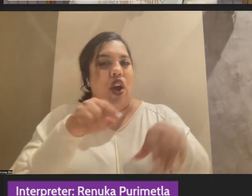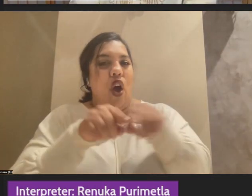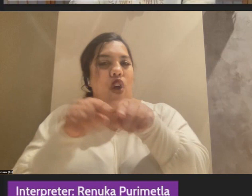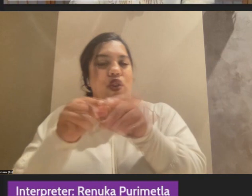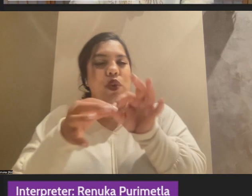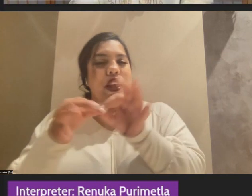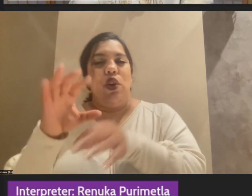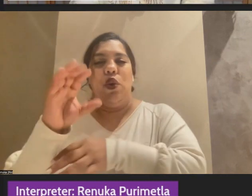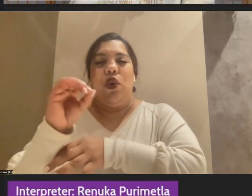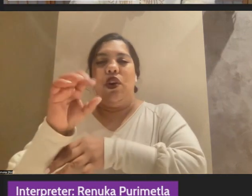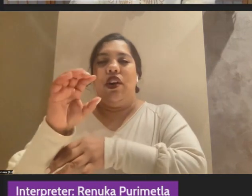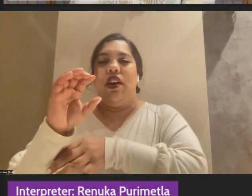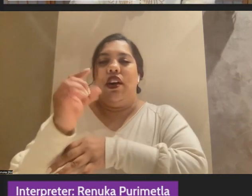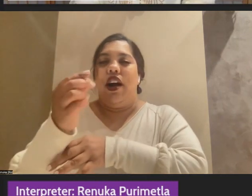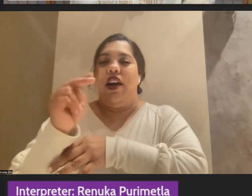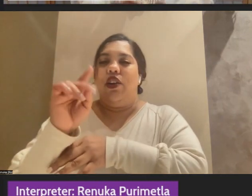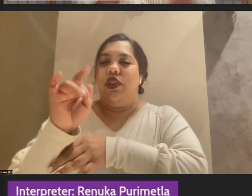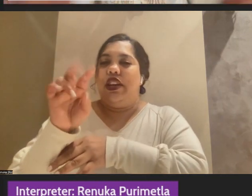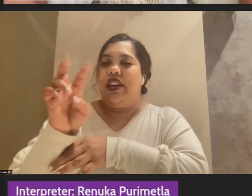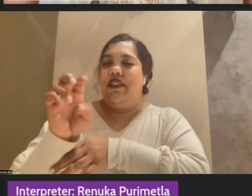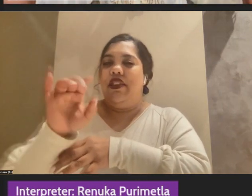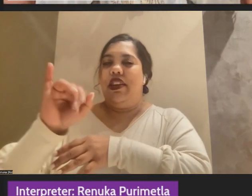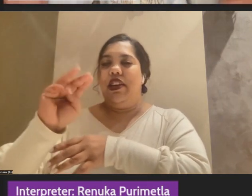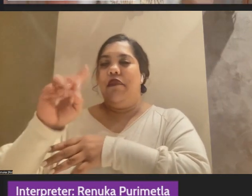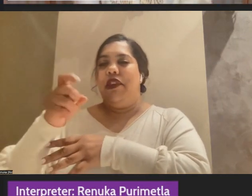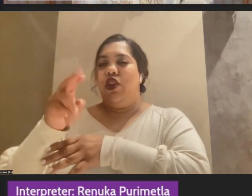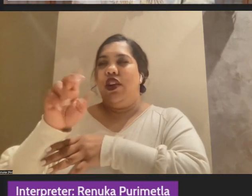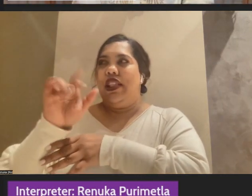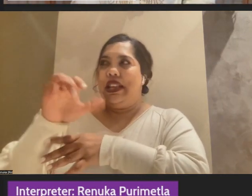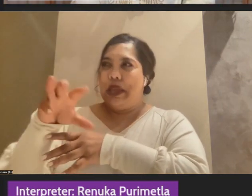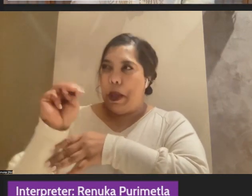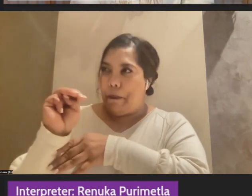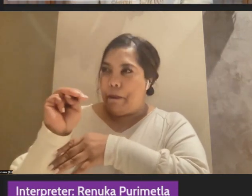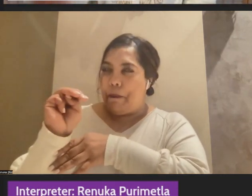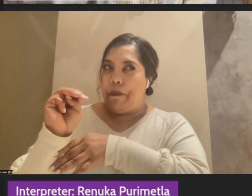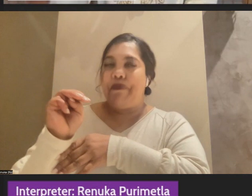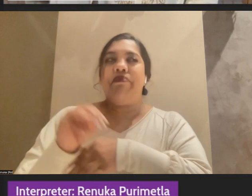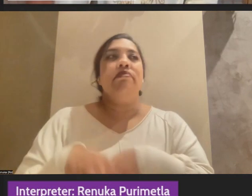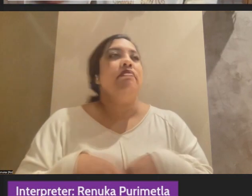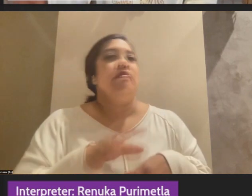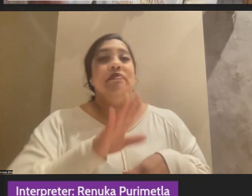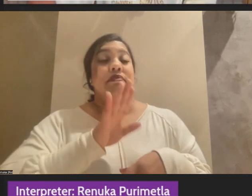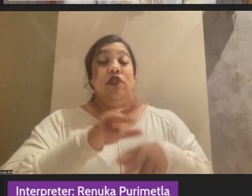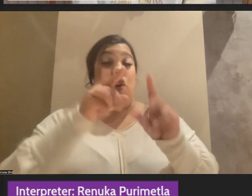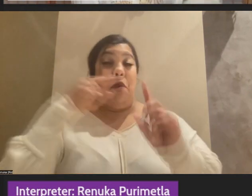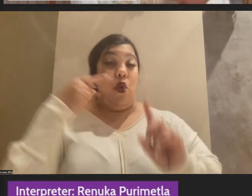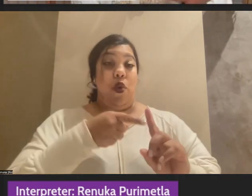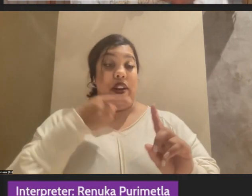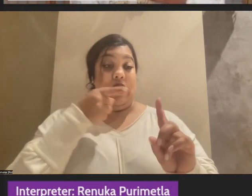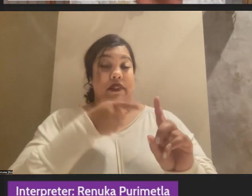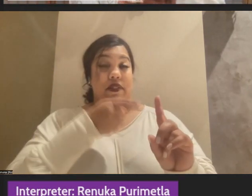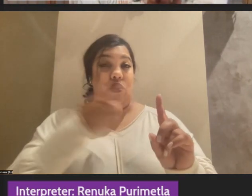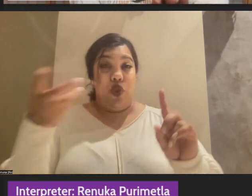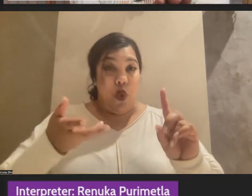You are here to be and evolve. If you learn something, that is